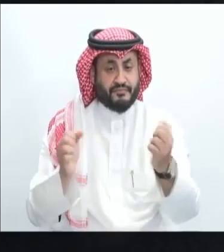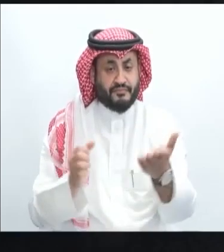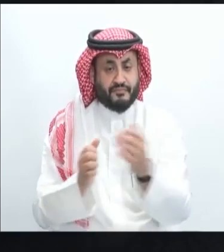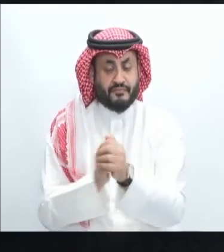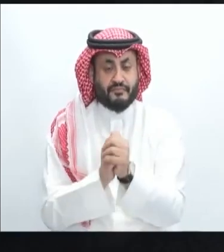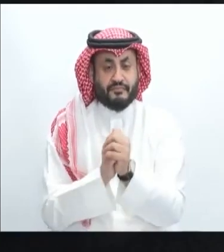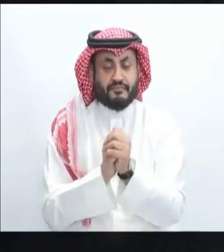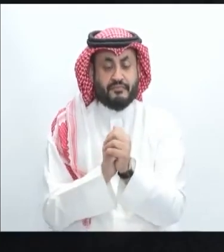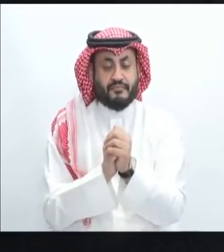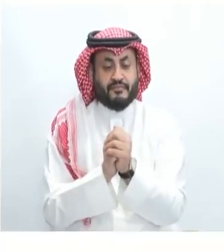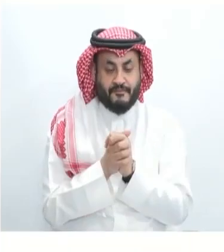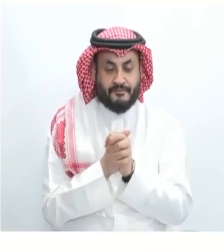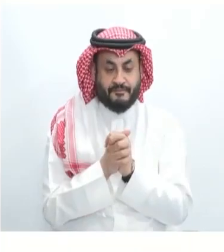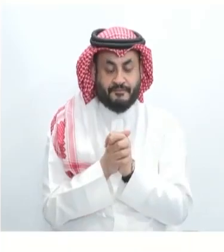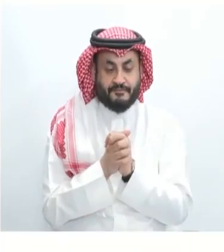life.